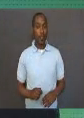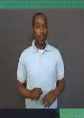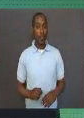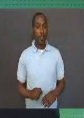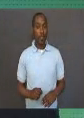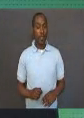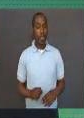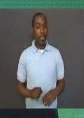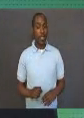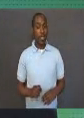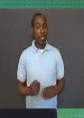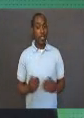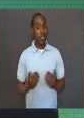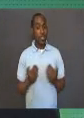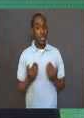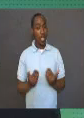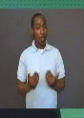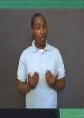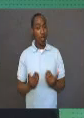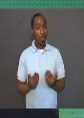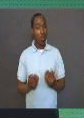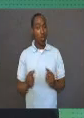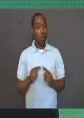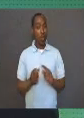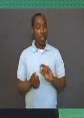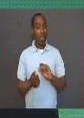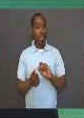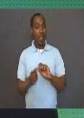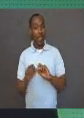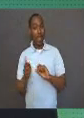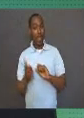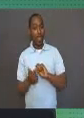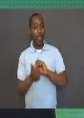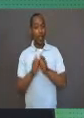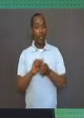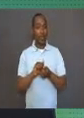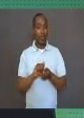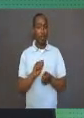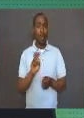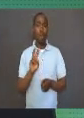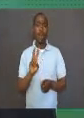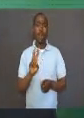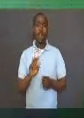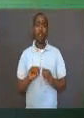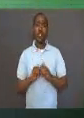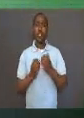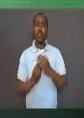Let us move on with the lesson and learn about how vaccinations were